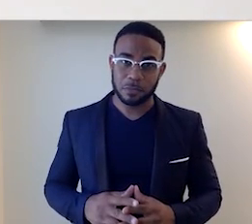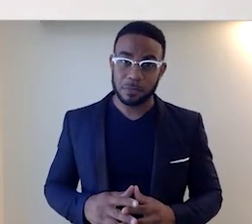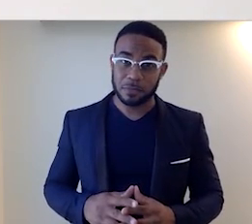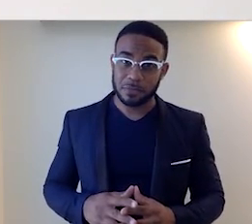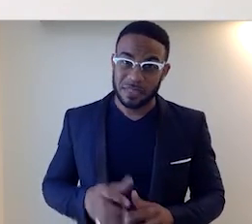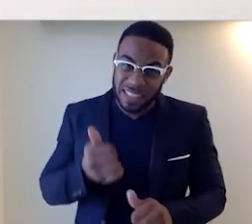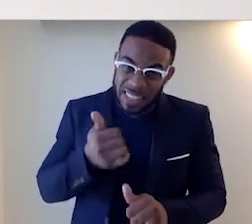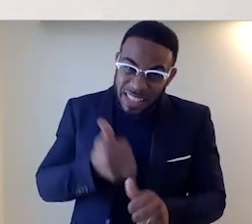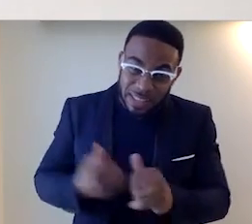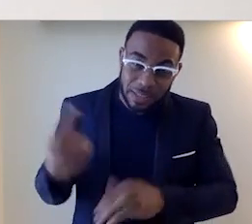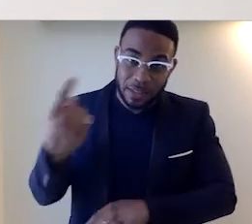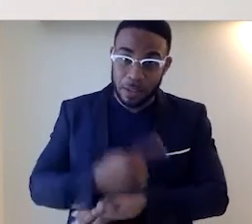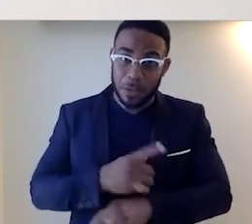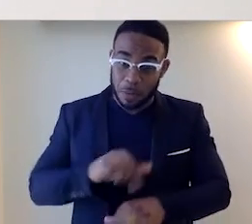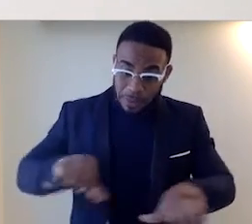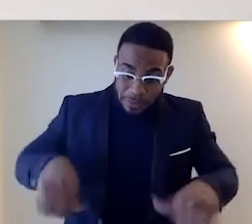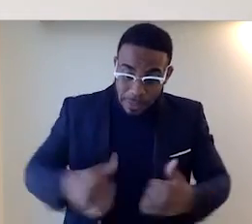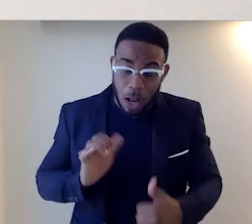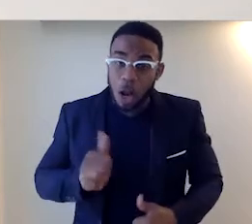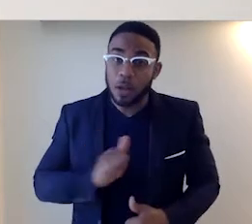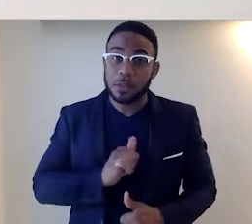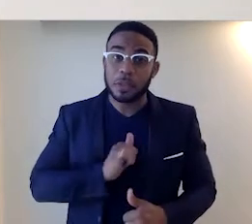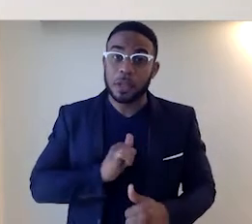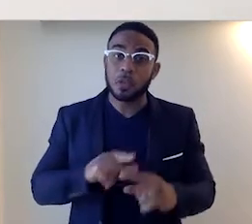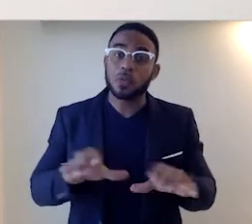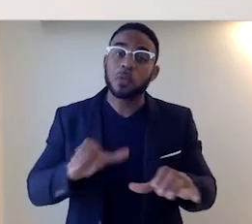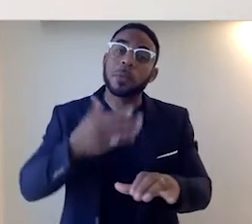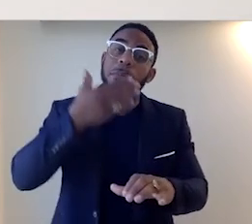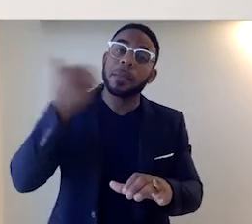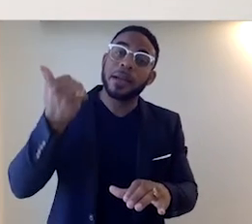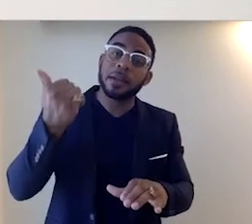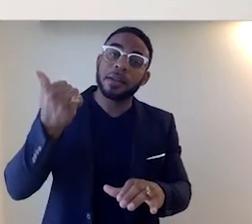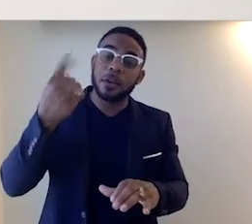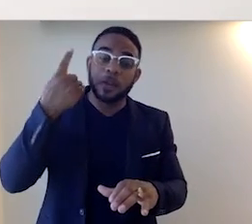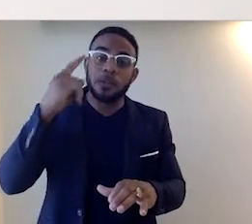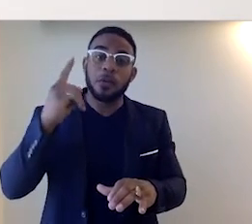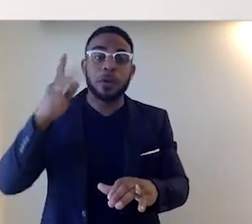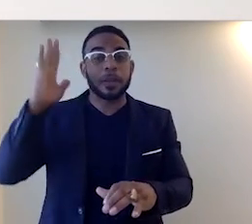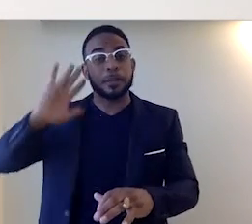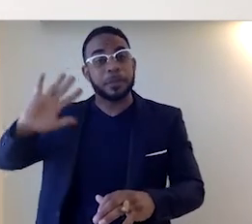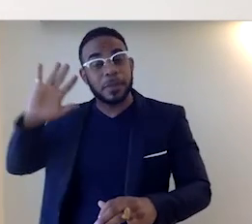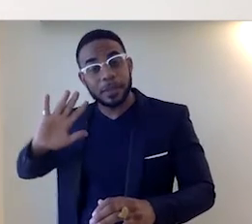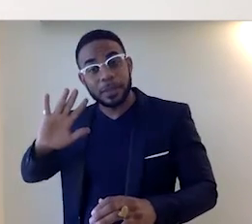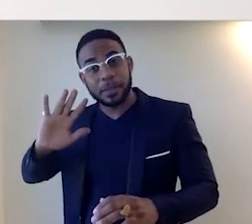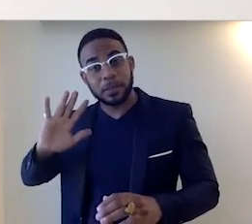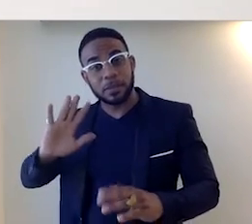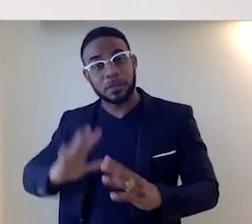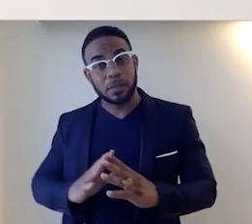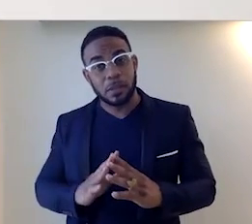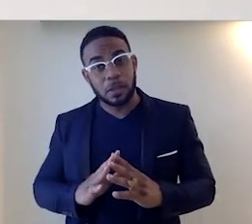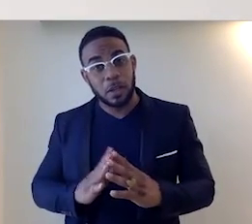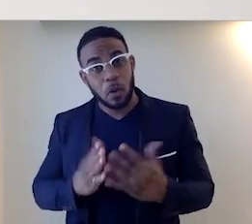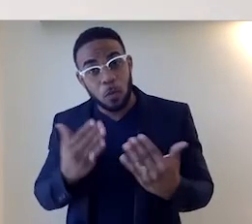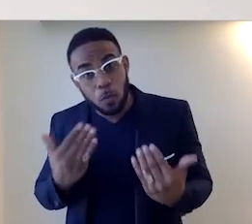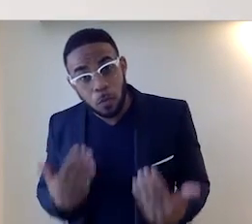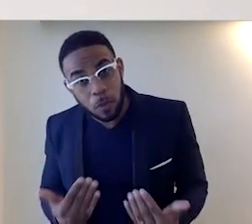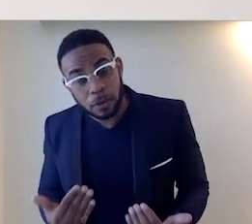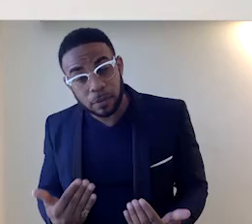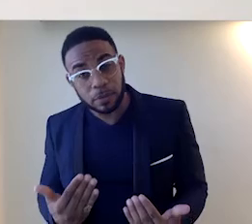Each day, we must challenge ourselves to do better for the past,